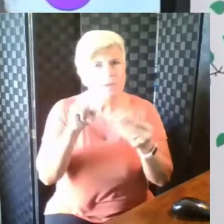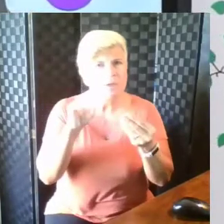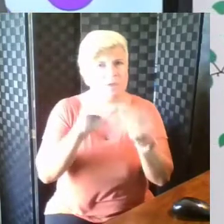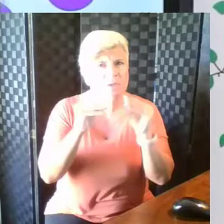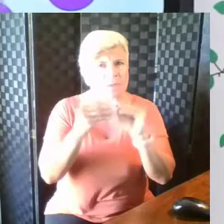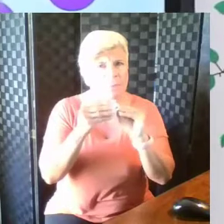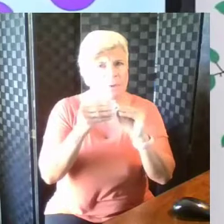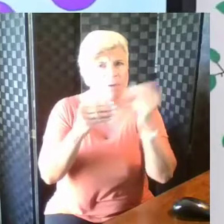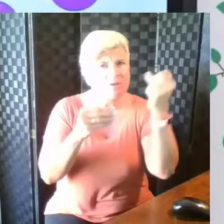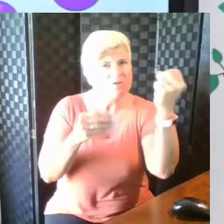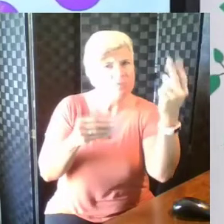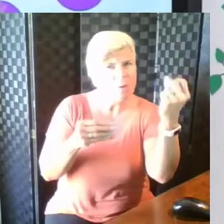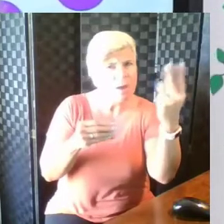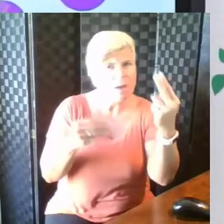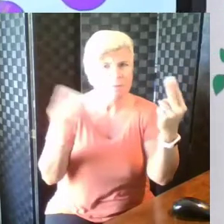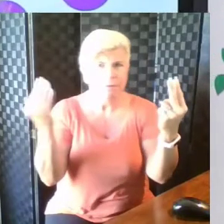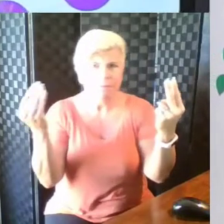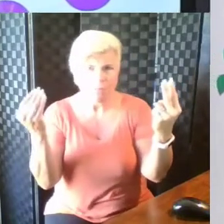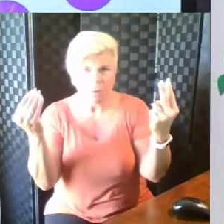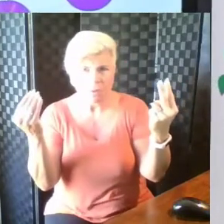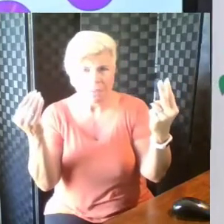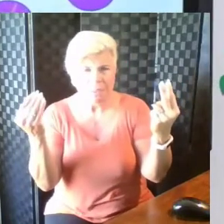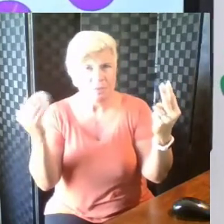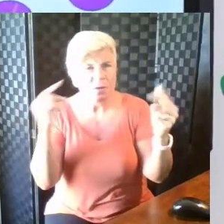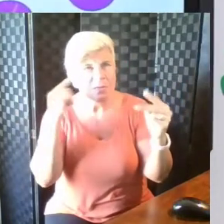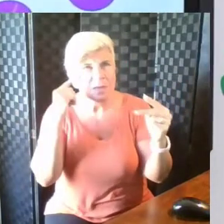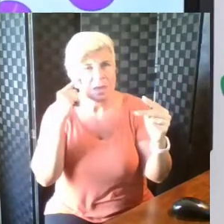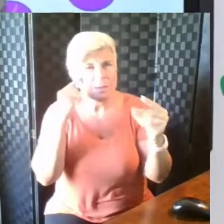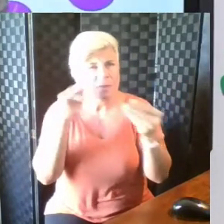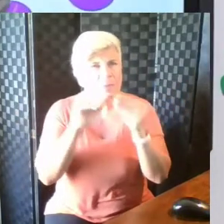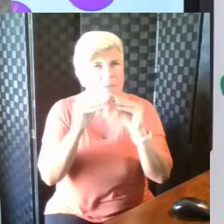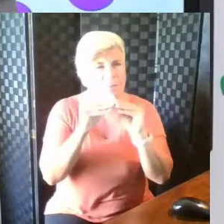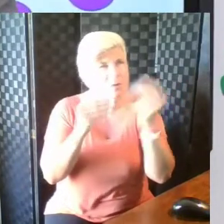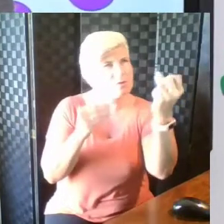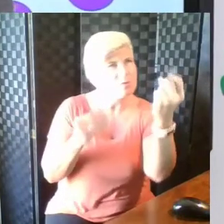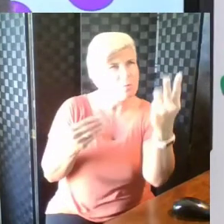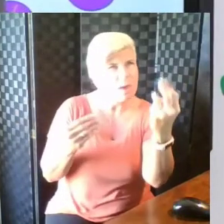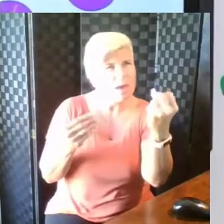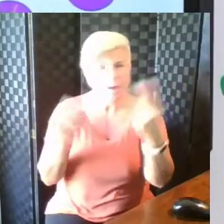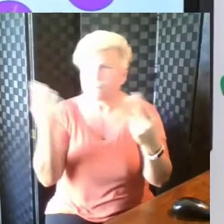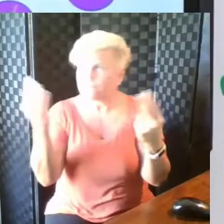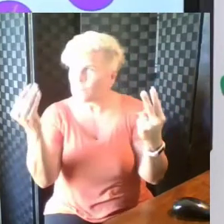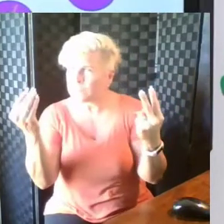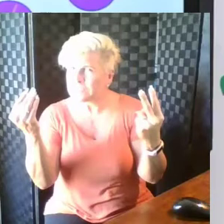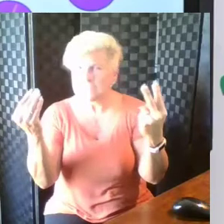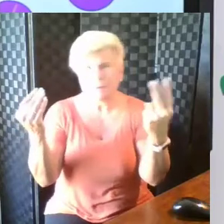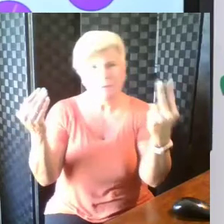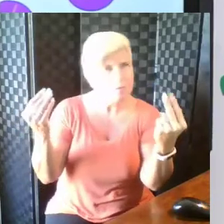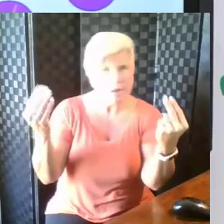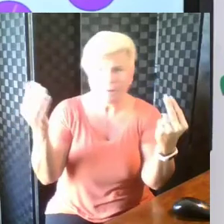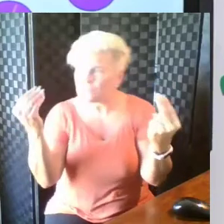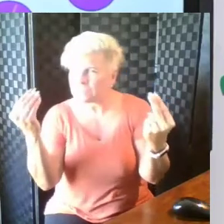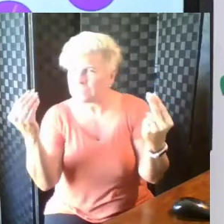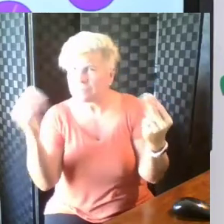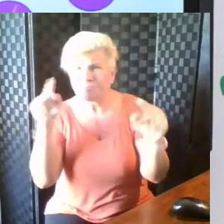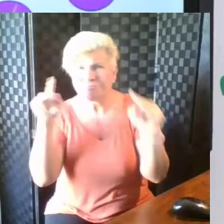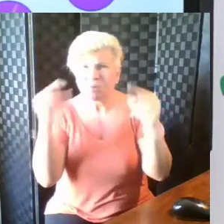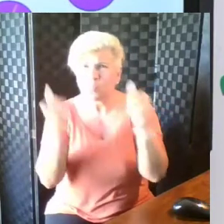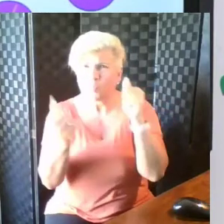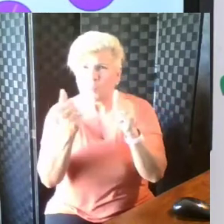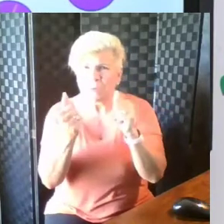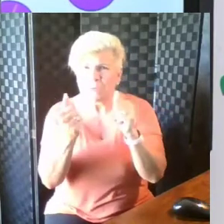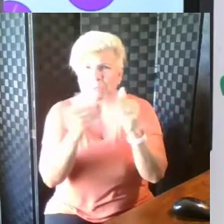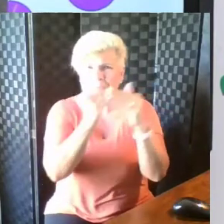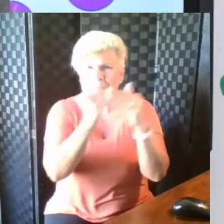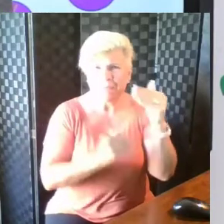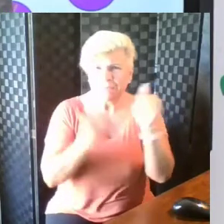2 numbers and take away the objects. So if you are one of the boys and girls at home who's been yelling out the answer because you know when we count and you